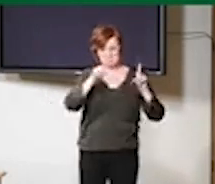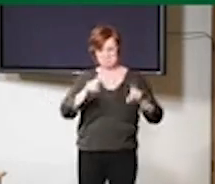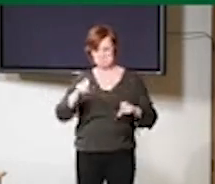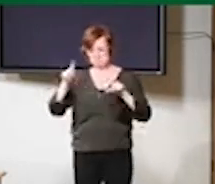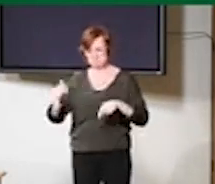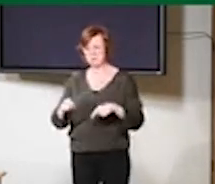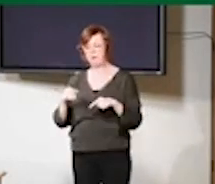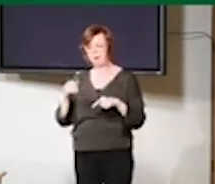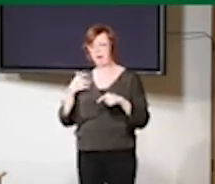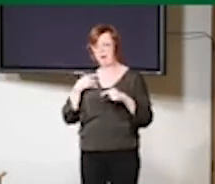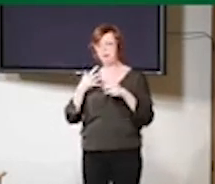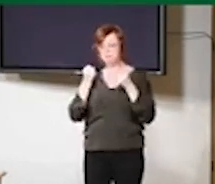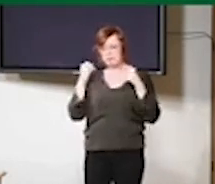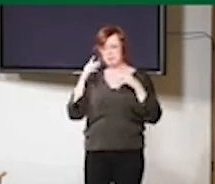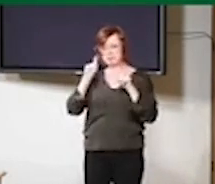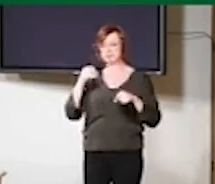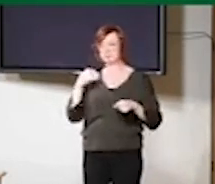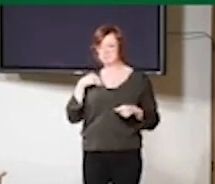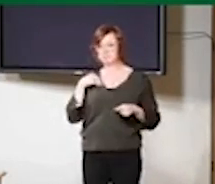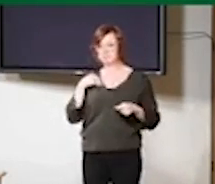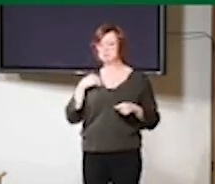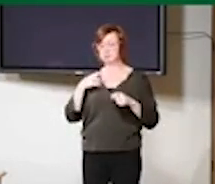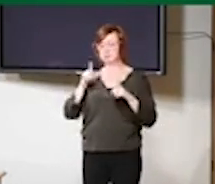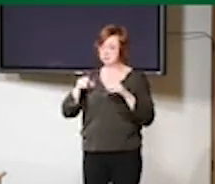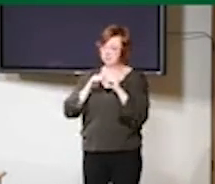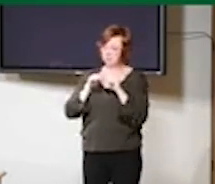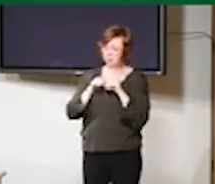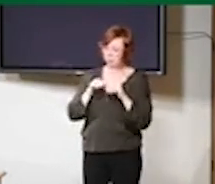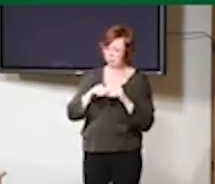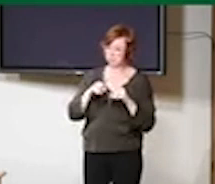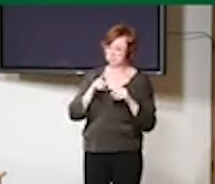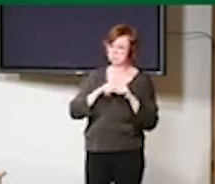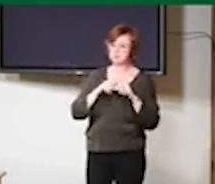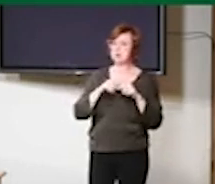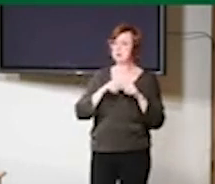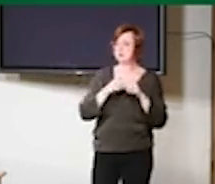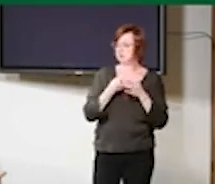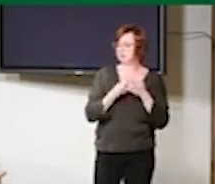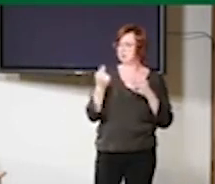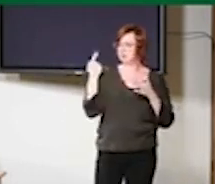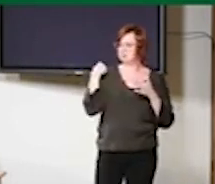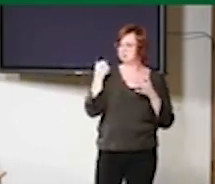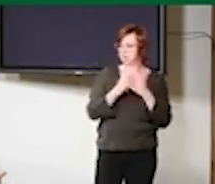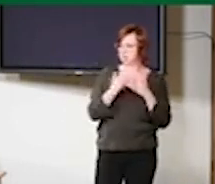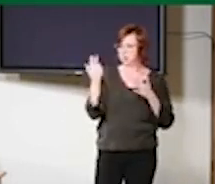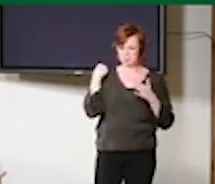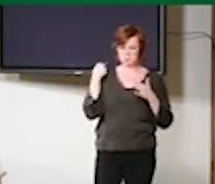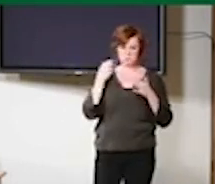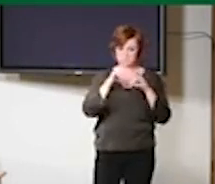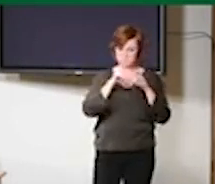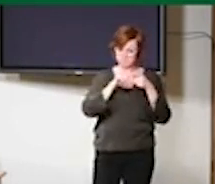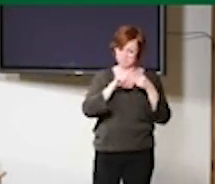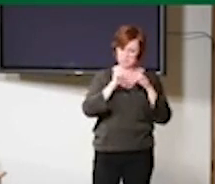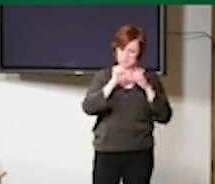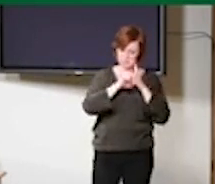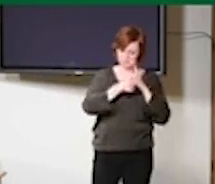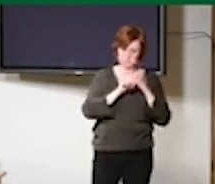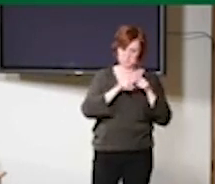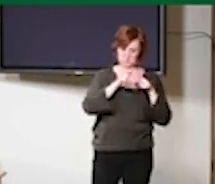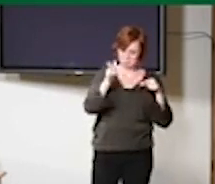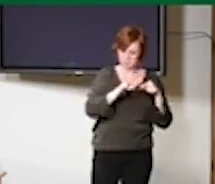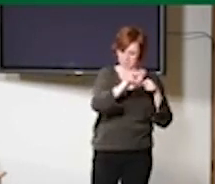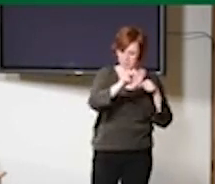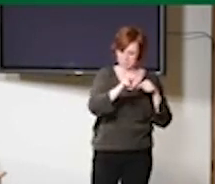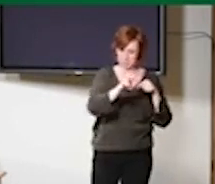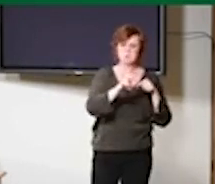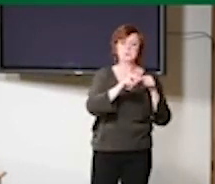focused in the early days and weeks with respect to testing those that had a travel history. With us now transitioning, if you